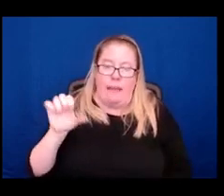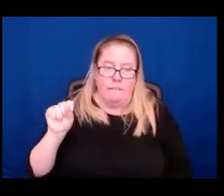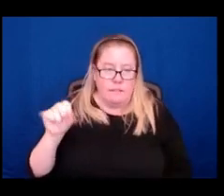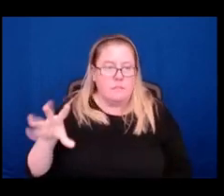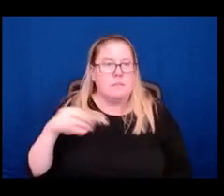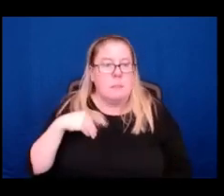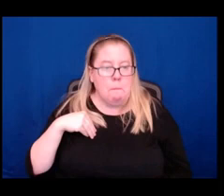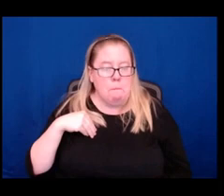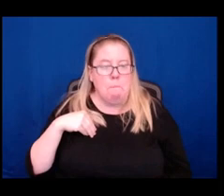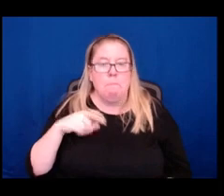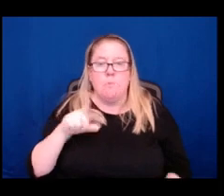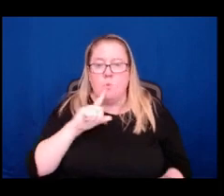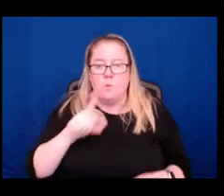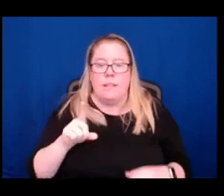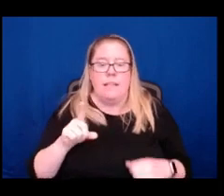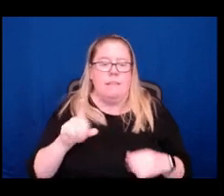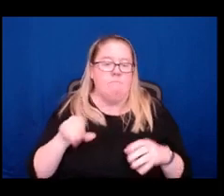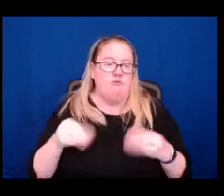flavor. You're gonna want it.